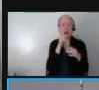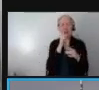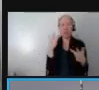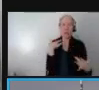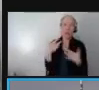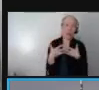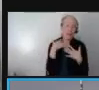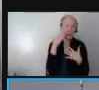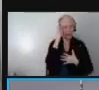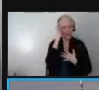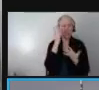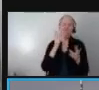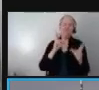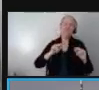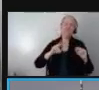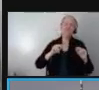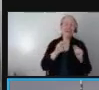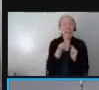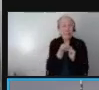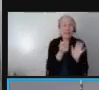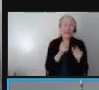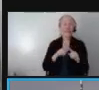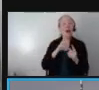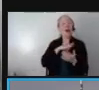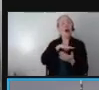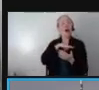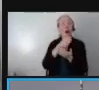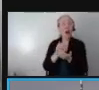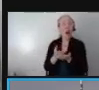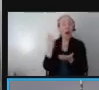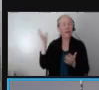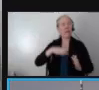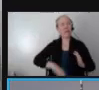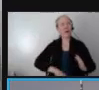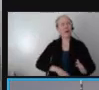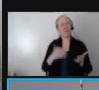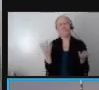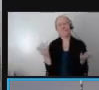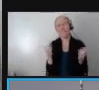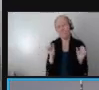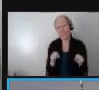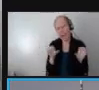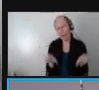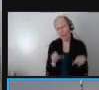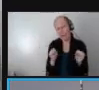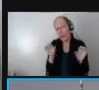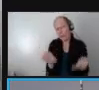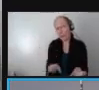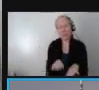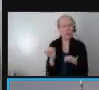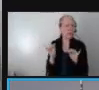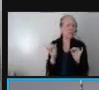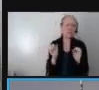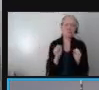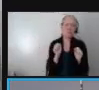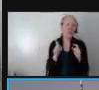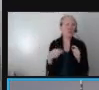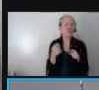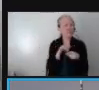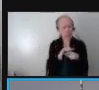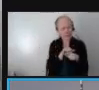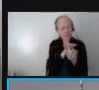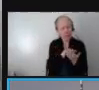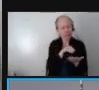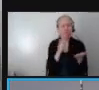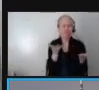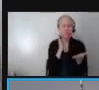there. I had a little bit though, but once you get up there, you realize it is very doable like any other task. It's something that you adapt to.